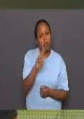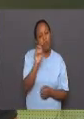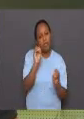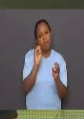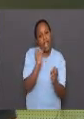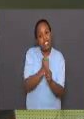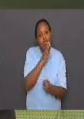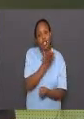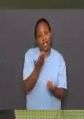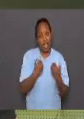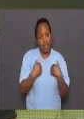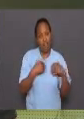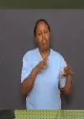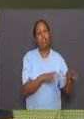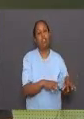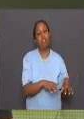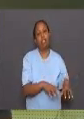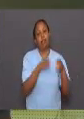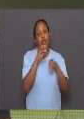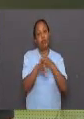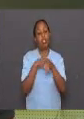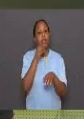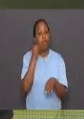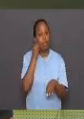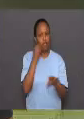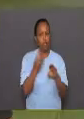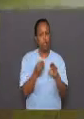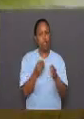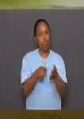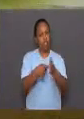achieved, the Students' Council would be accountable.